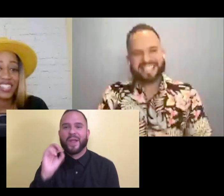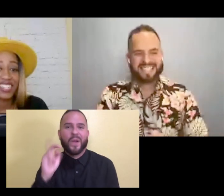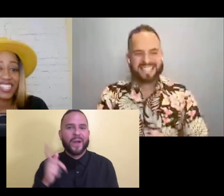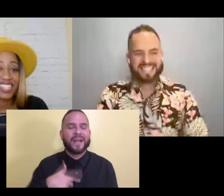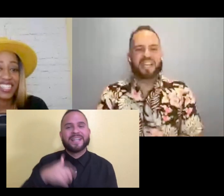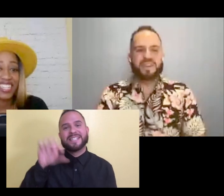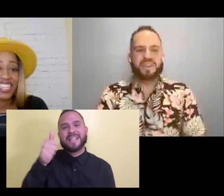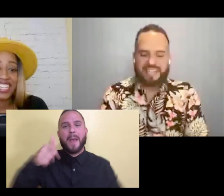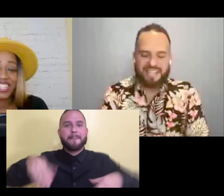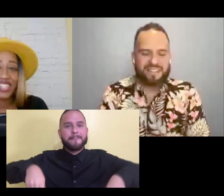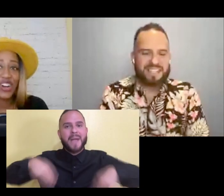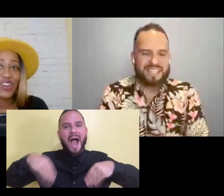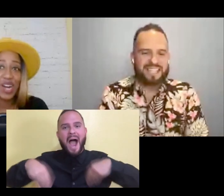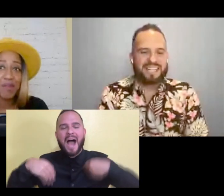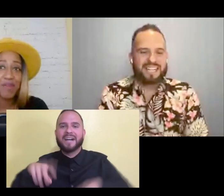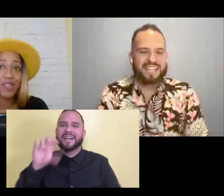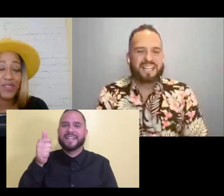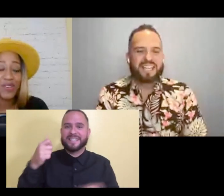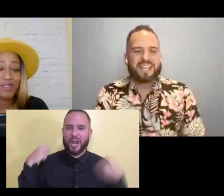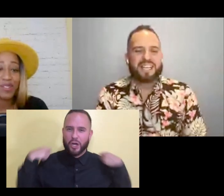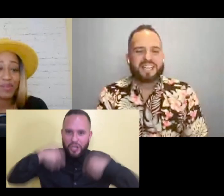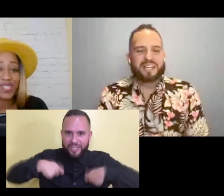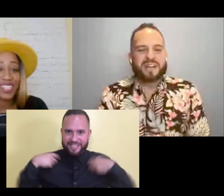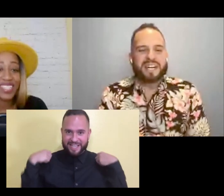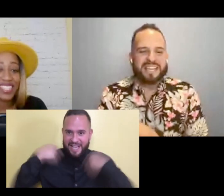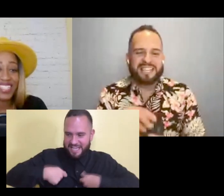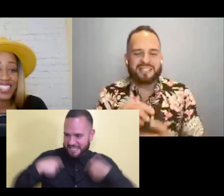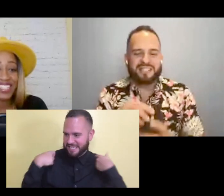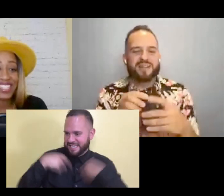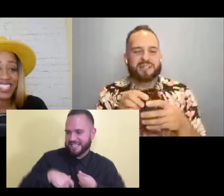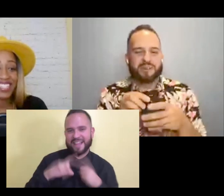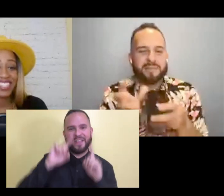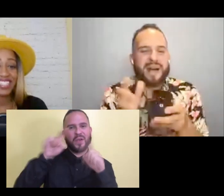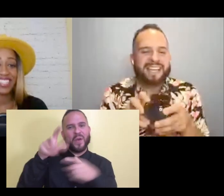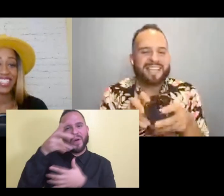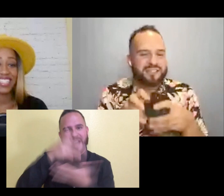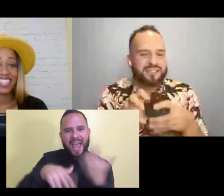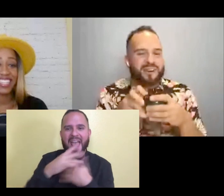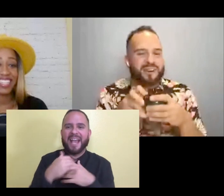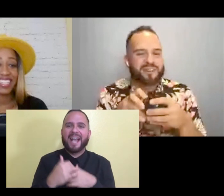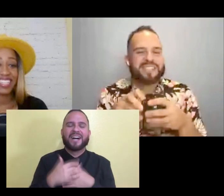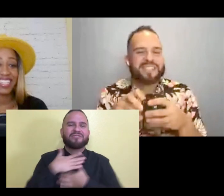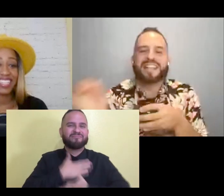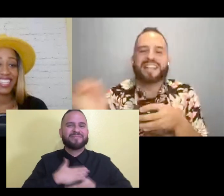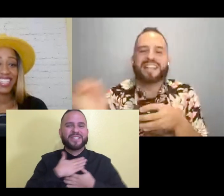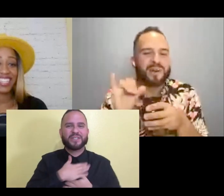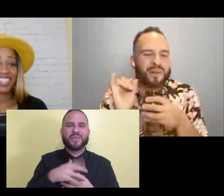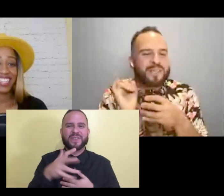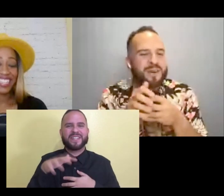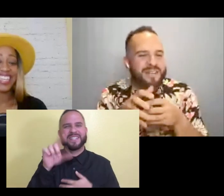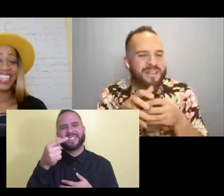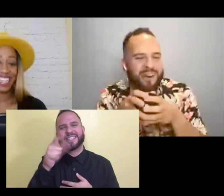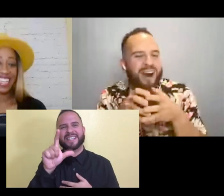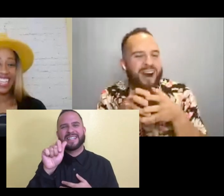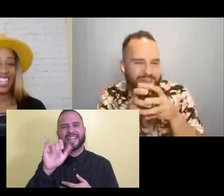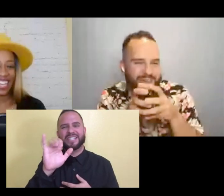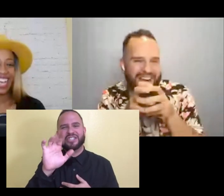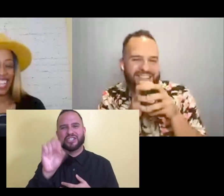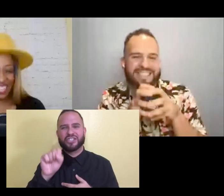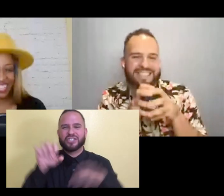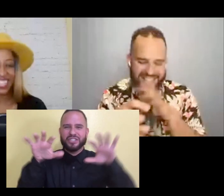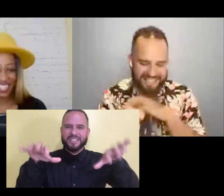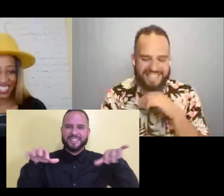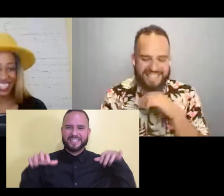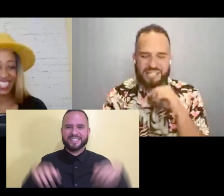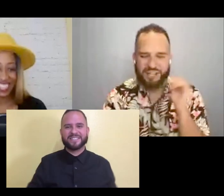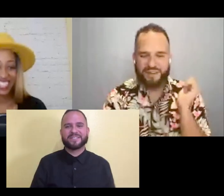the glaciers. You get a little So, you have go sold ahead and me. get your drink package, man, you can put a little something in your coffee while you're out